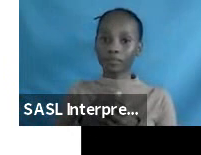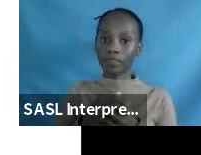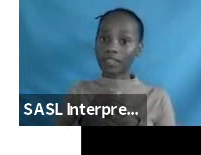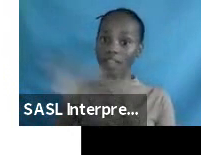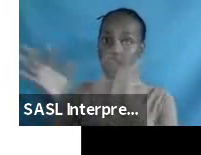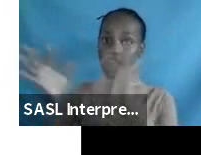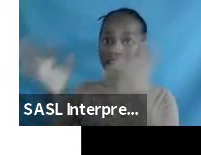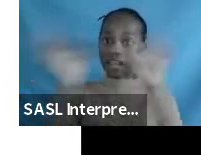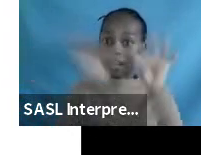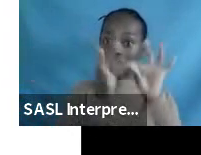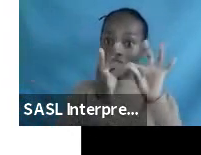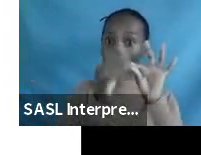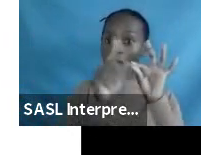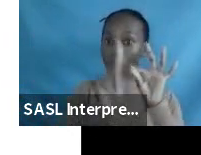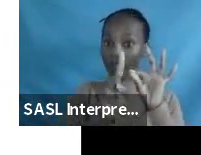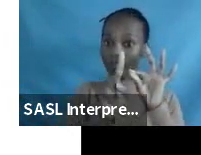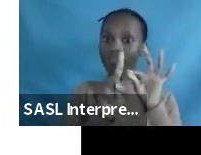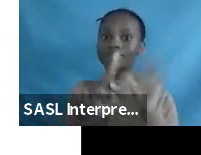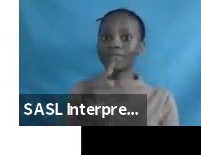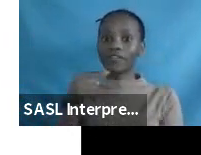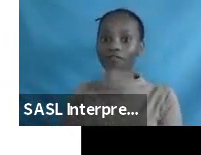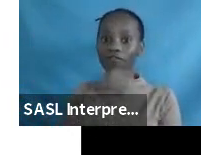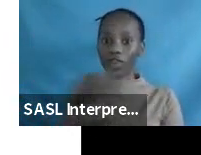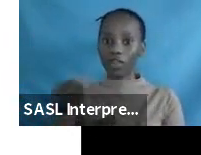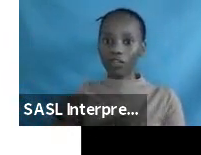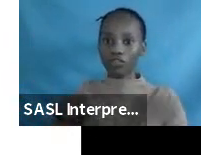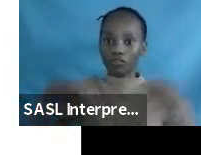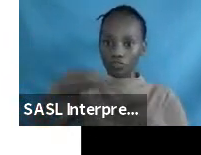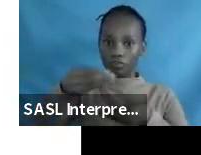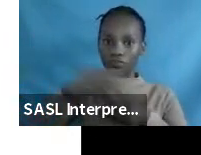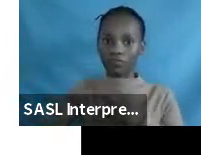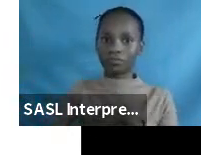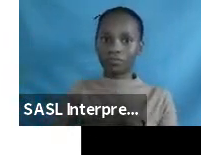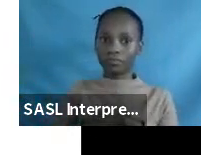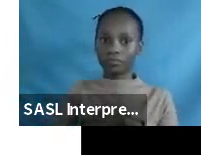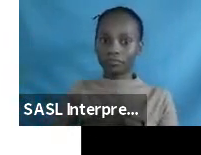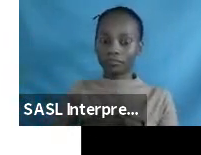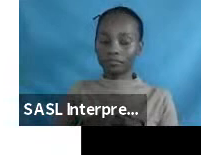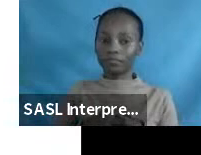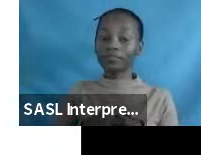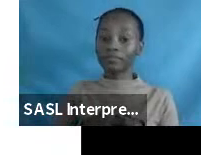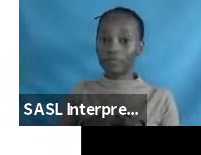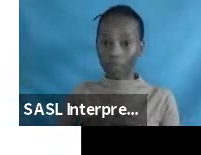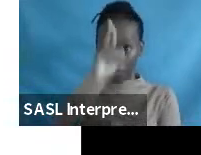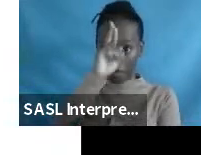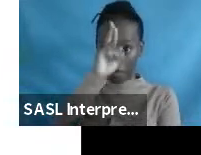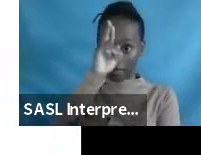trade, which is the counterfeit. Just as a reminder, our